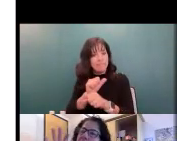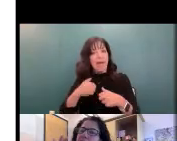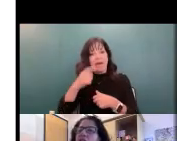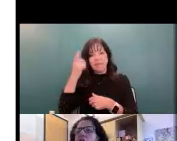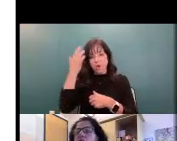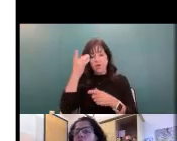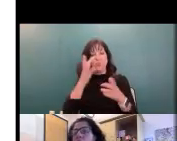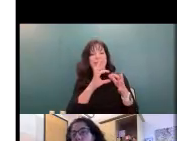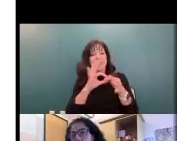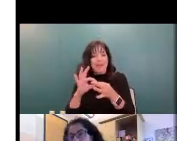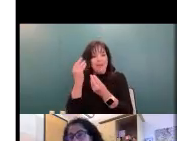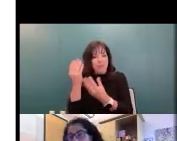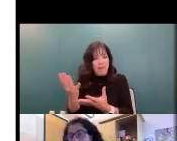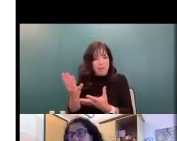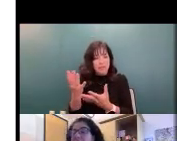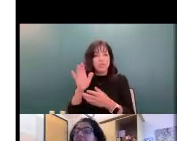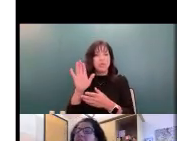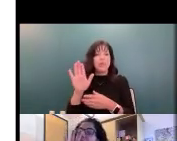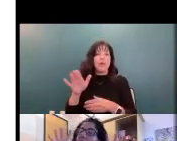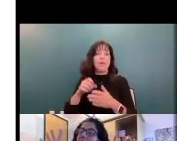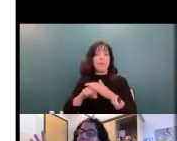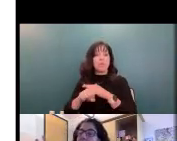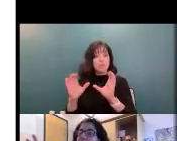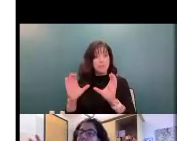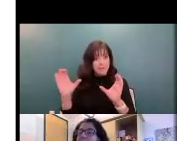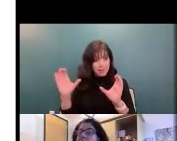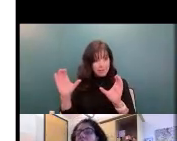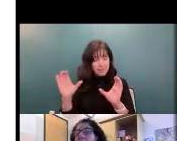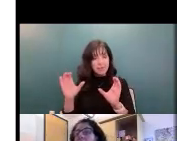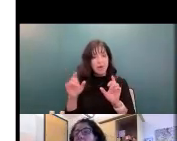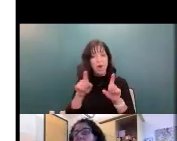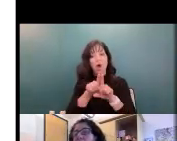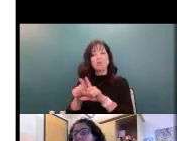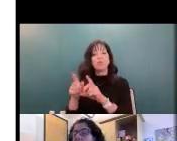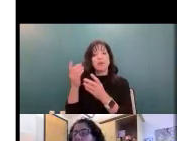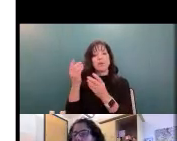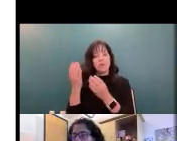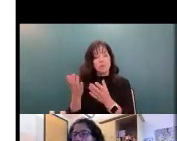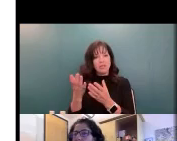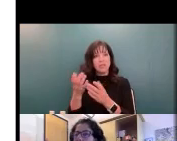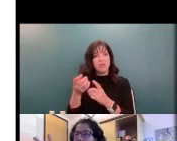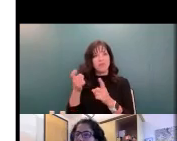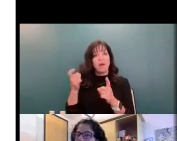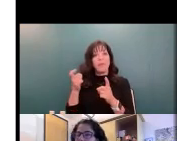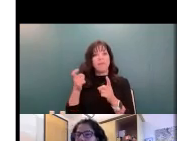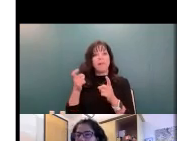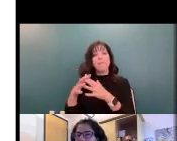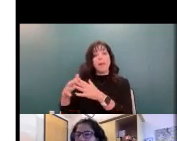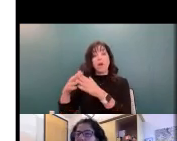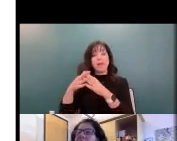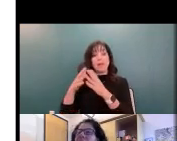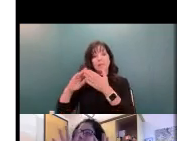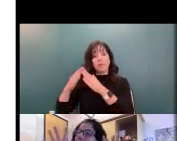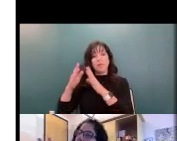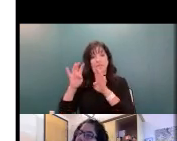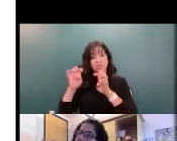their information to their birth certificates, and then also information from American Community Survey, which gives us information about neighborhood